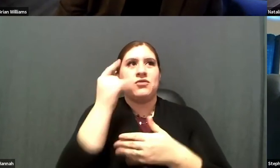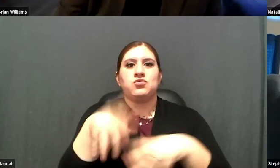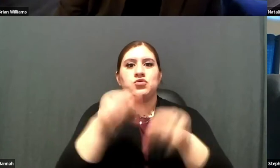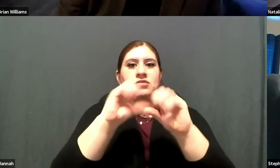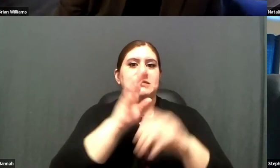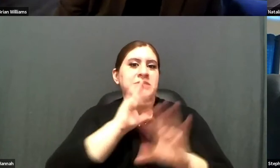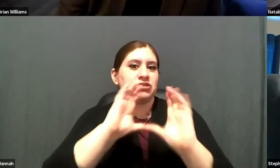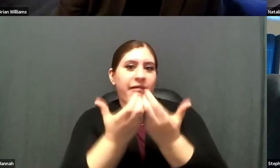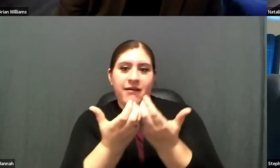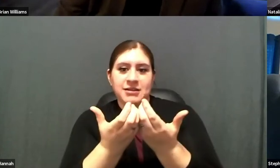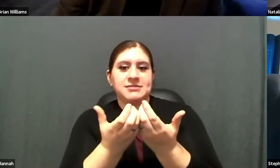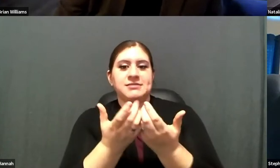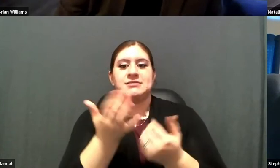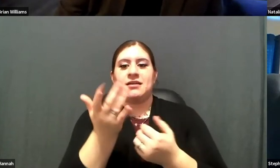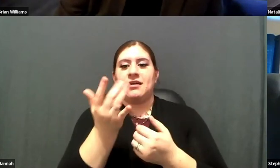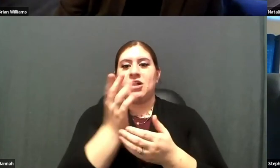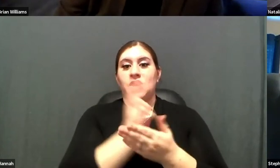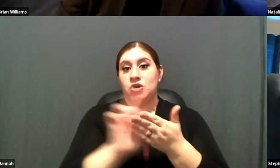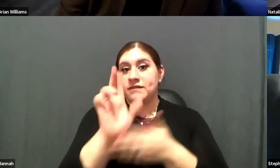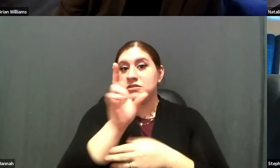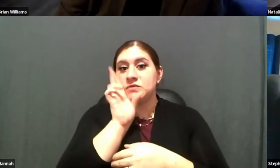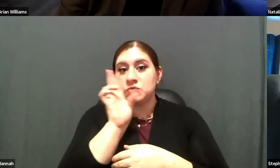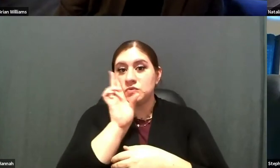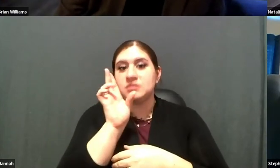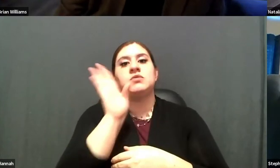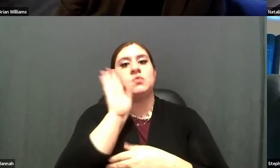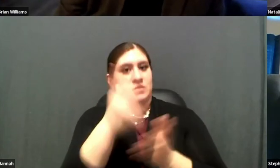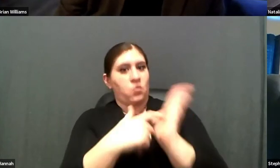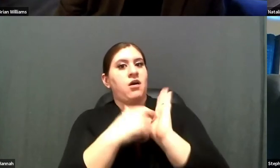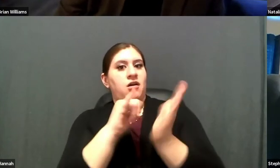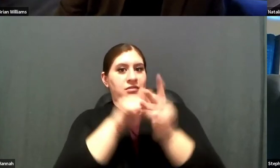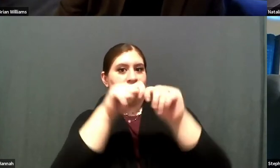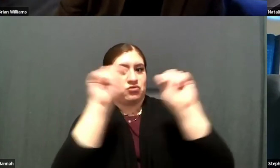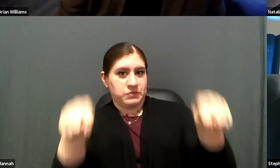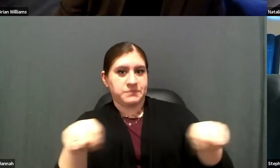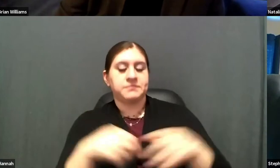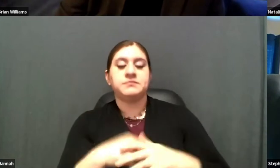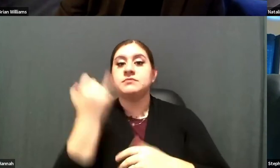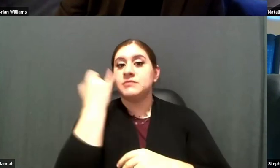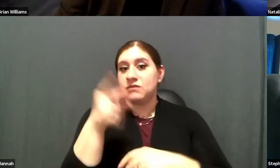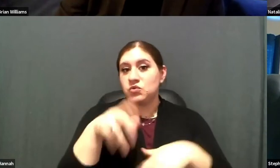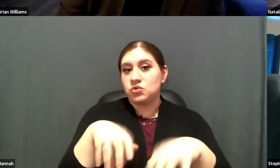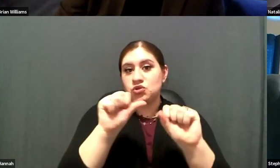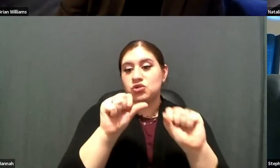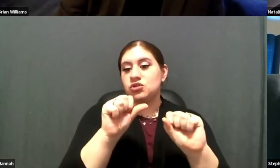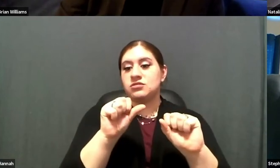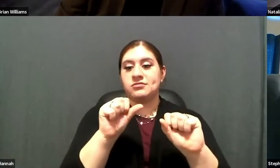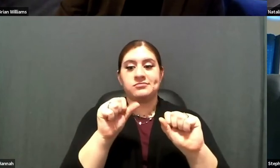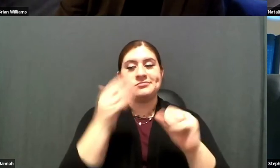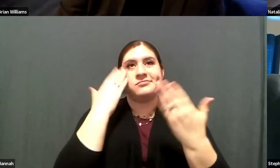at University of Houston, then we will require University of Houston transcript. If you took